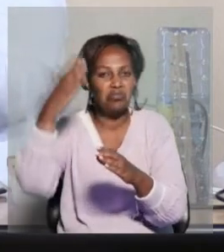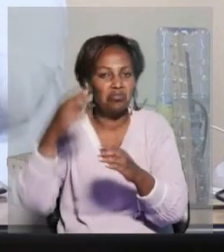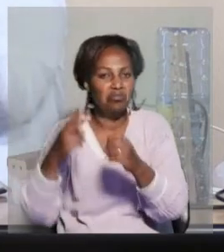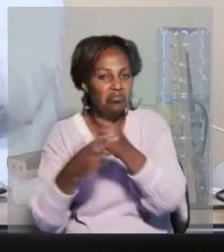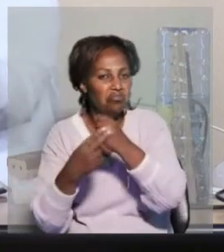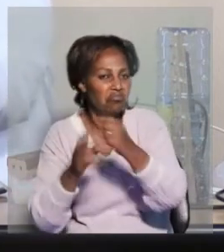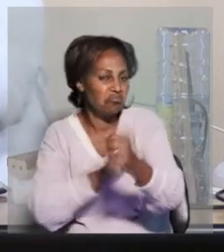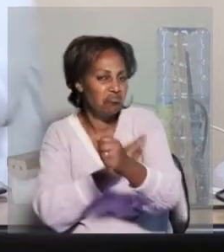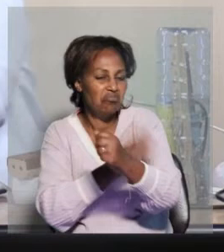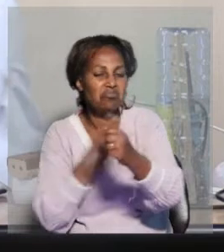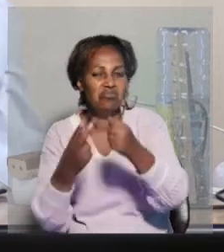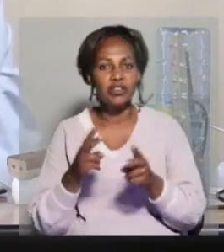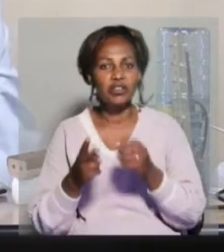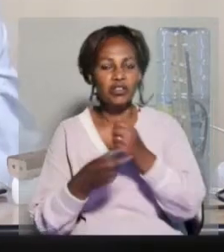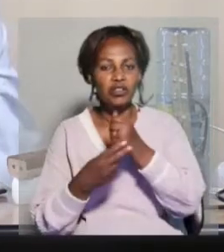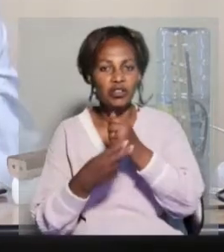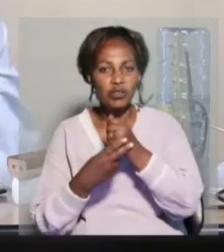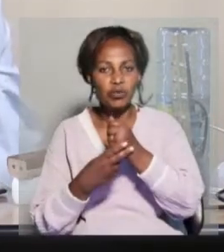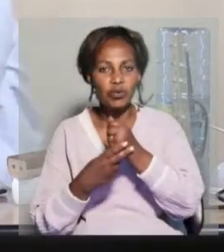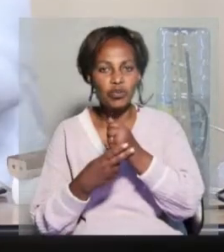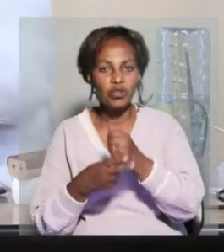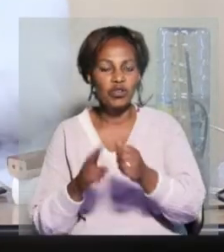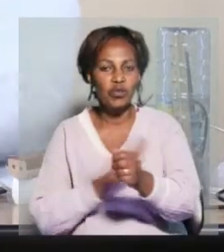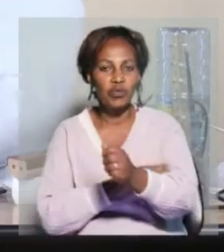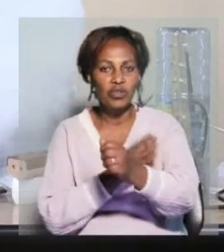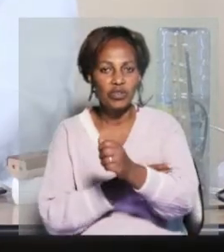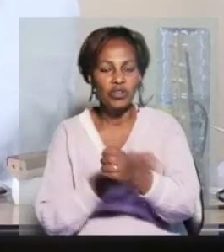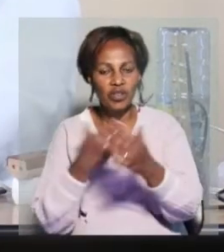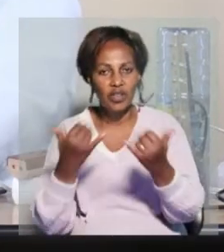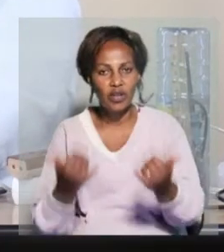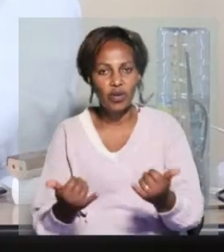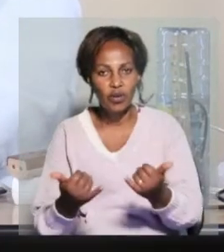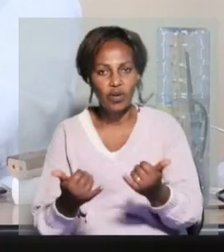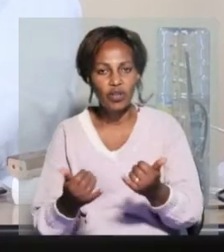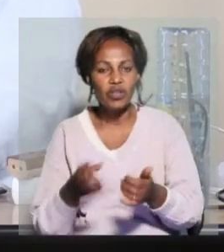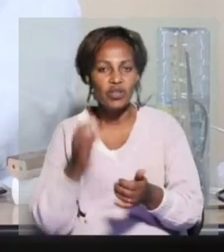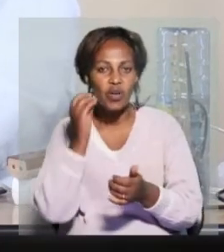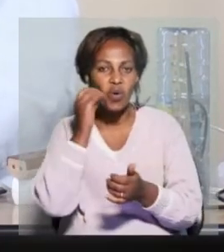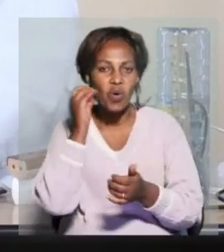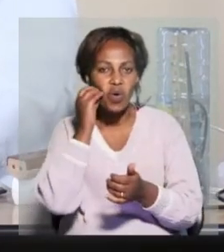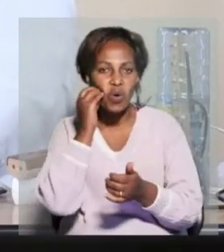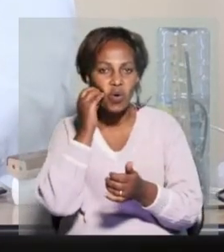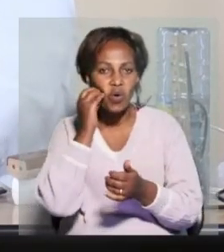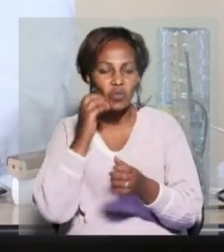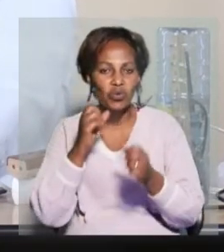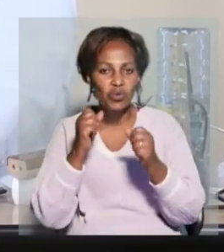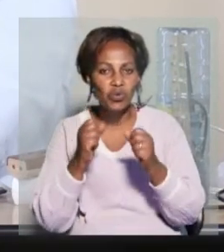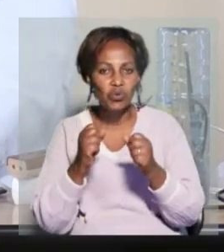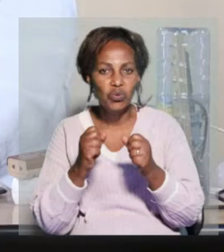efficient. Yeah. Now in our homes should be